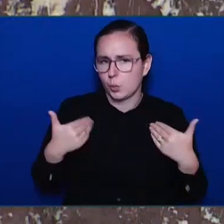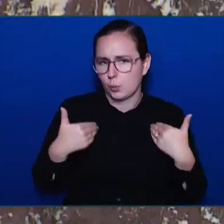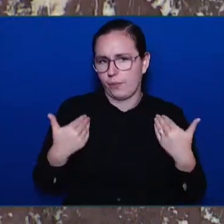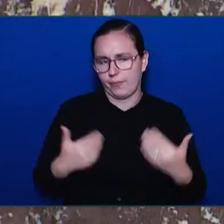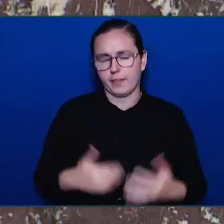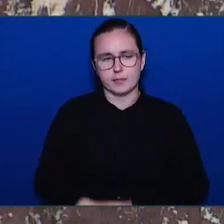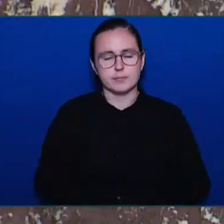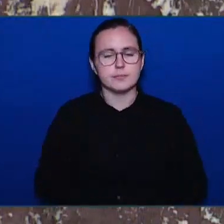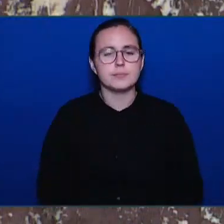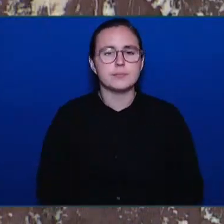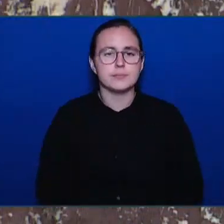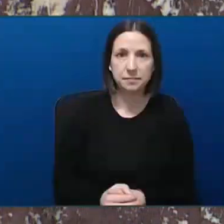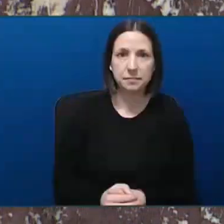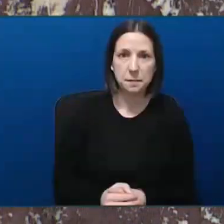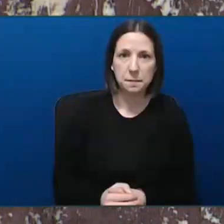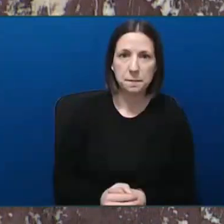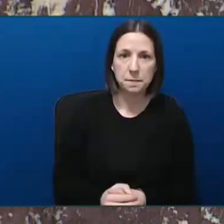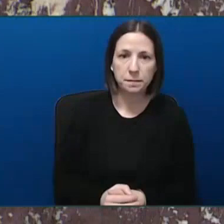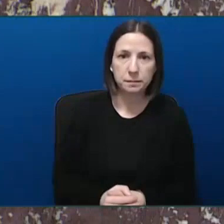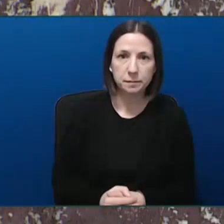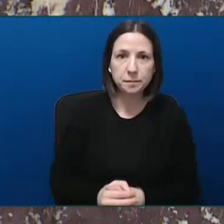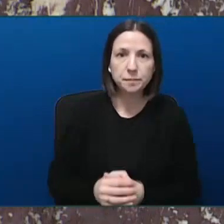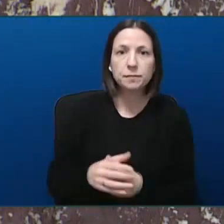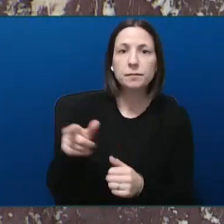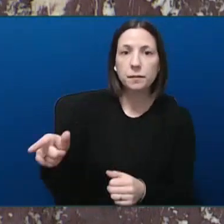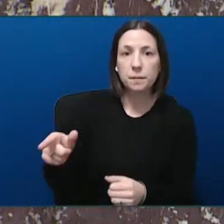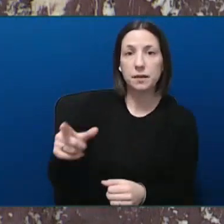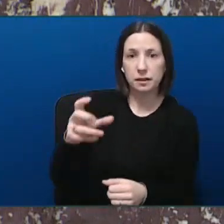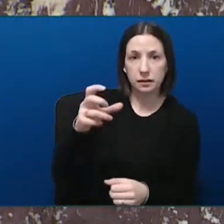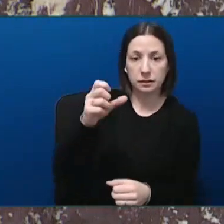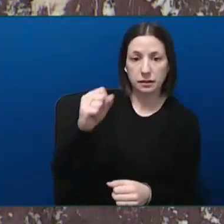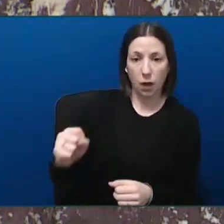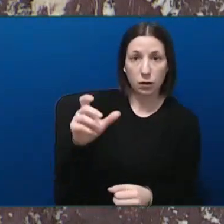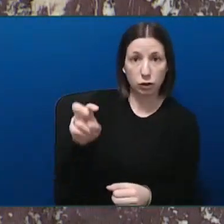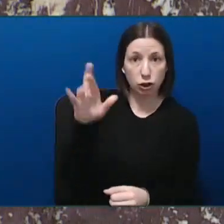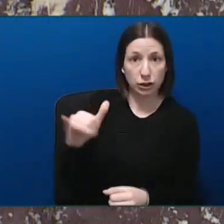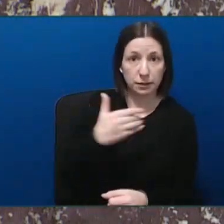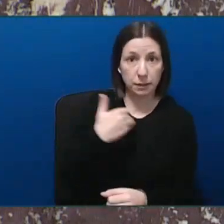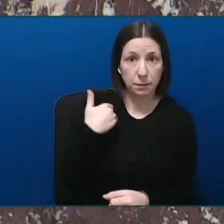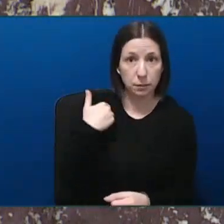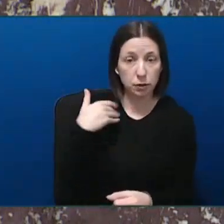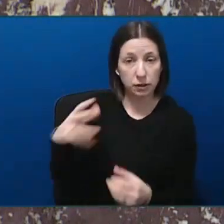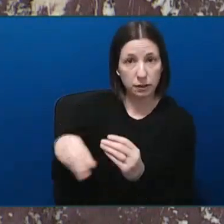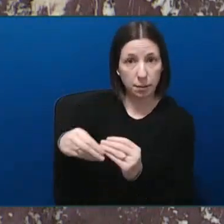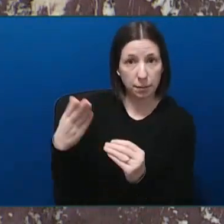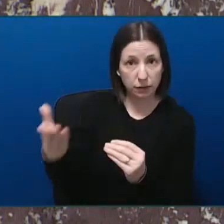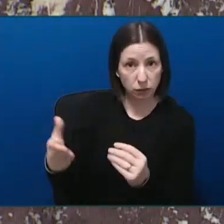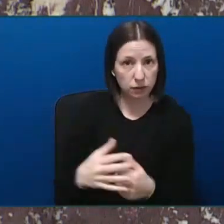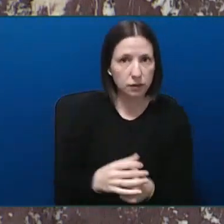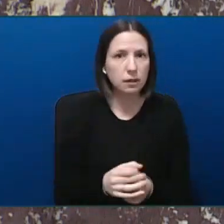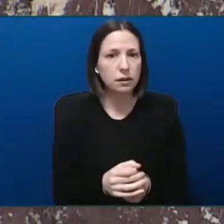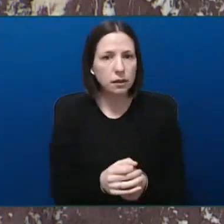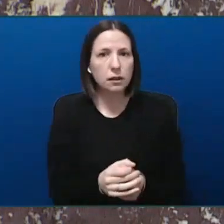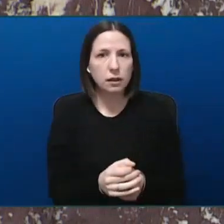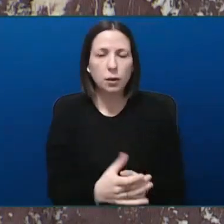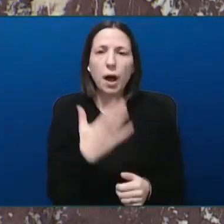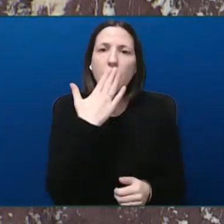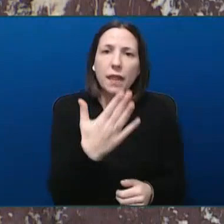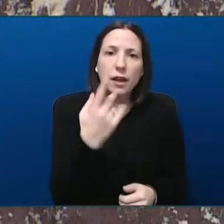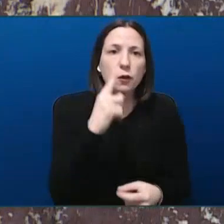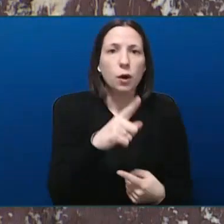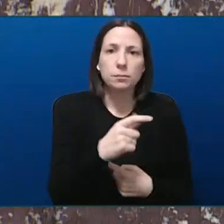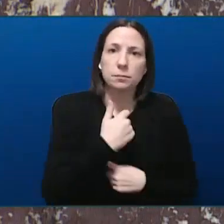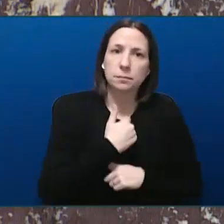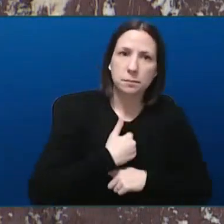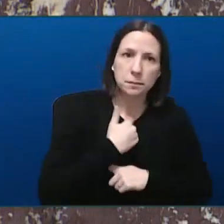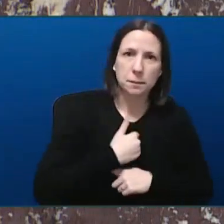sympathy, but people need more than your thoughts and prayers, and a 10-year plan is cold comfort to people who are desperate for